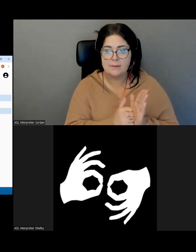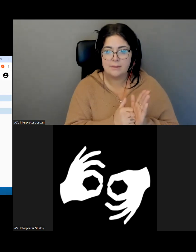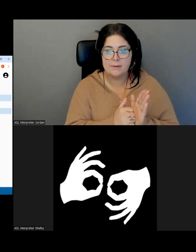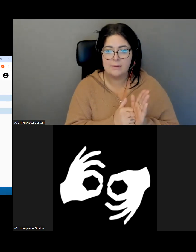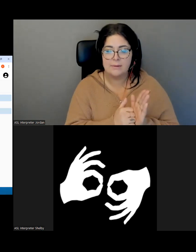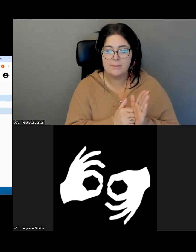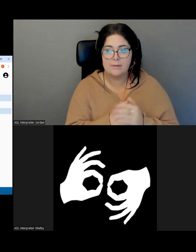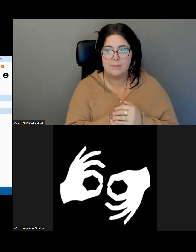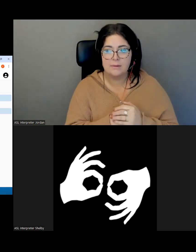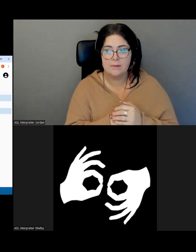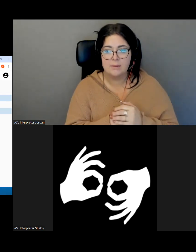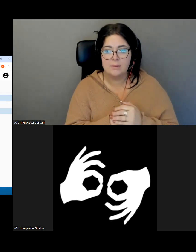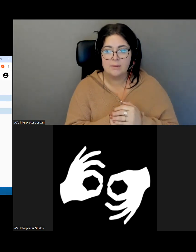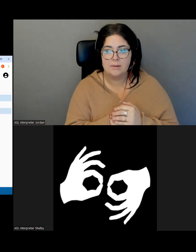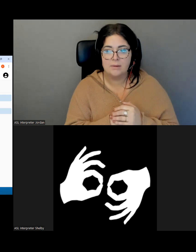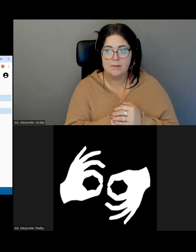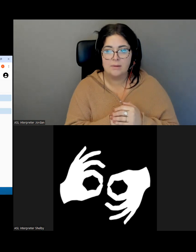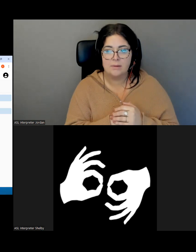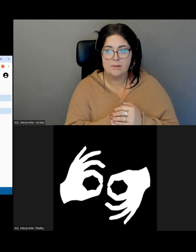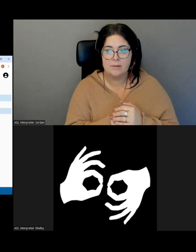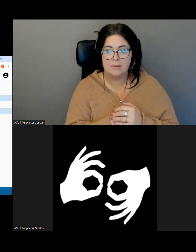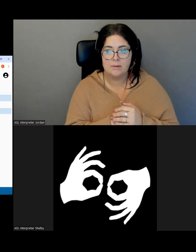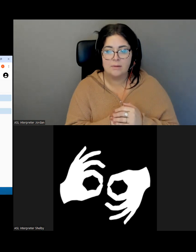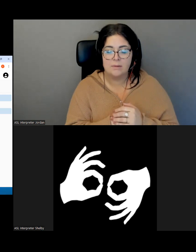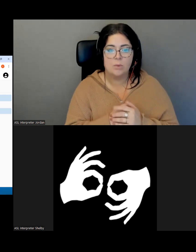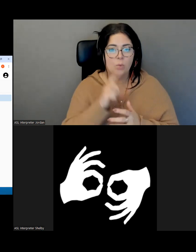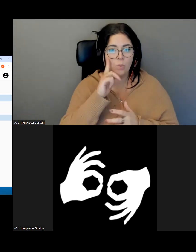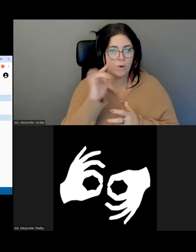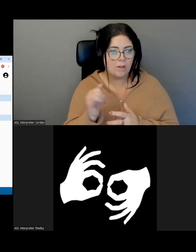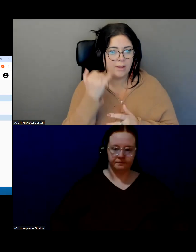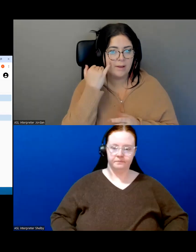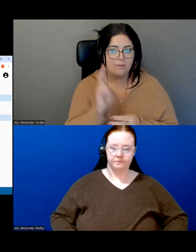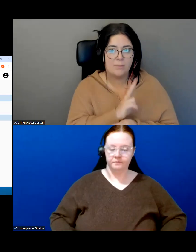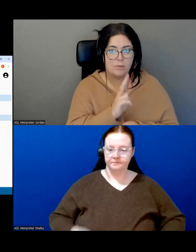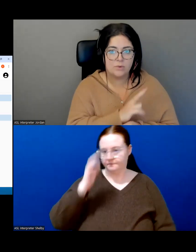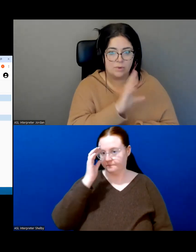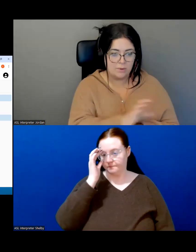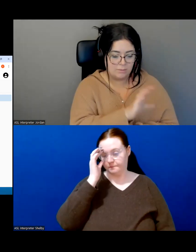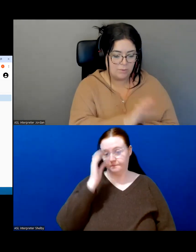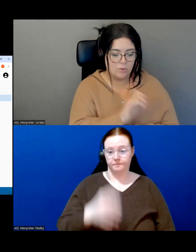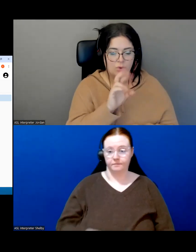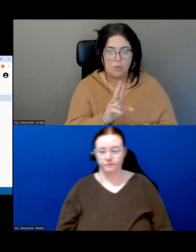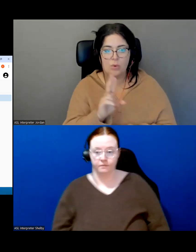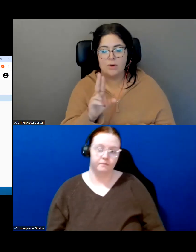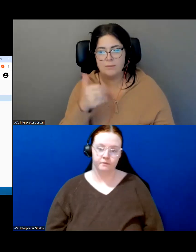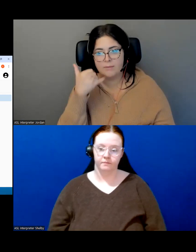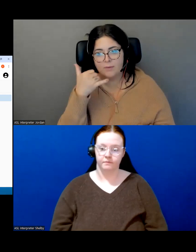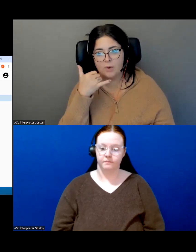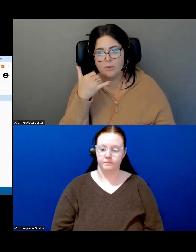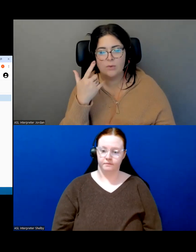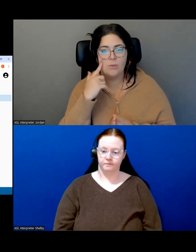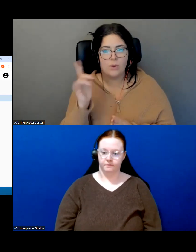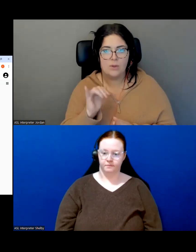how the Instagram would look if I just used it on a computer web browser or if I used it on like a mobile device.